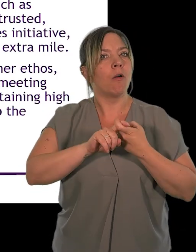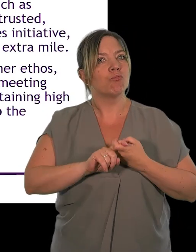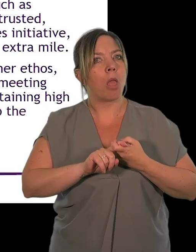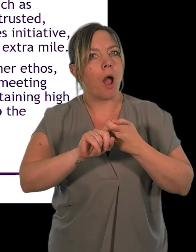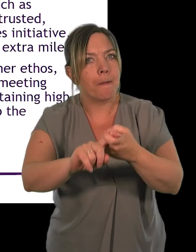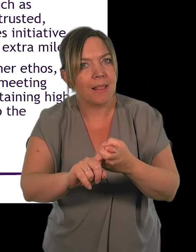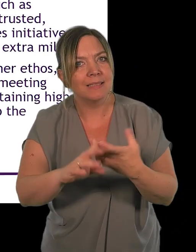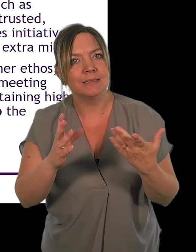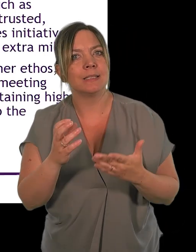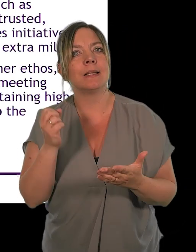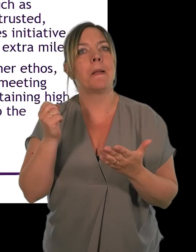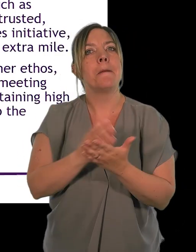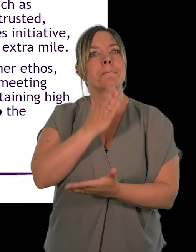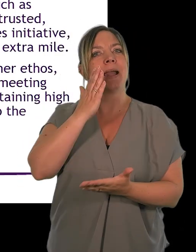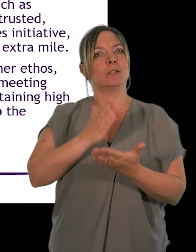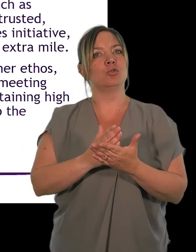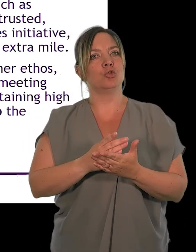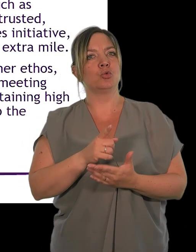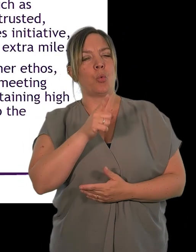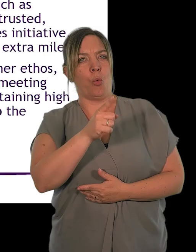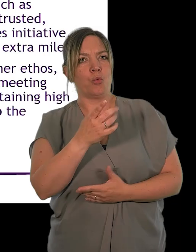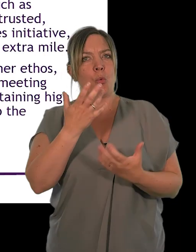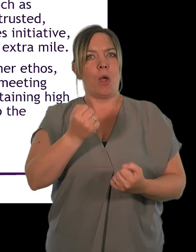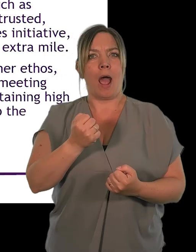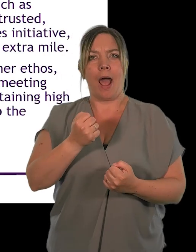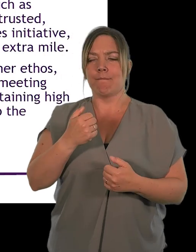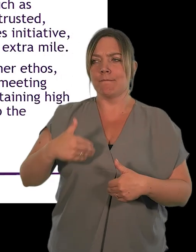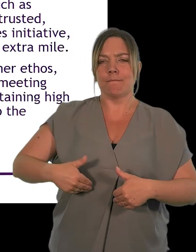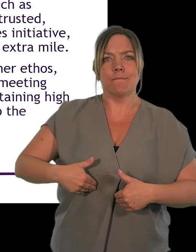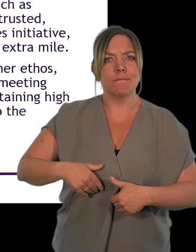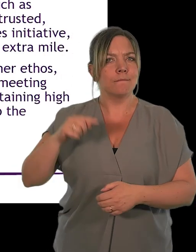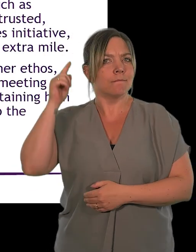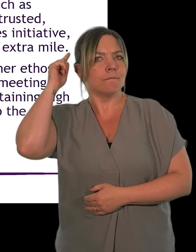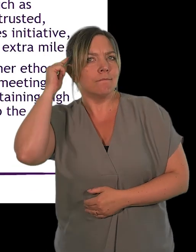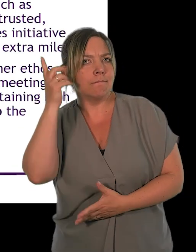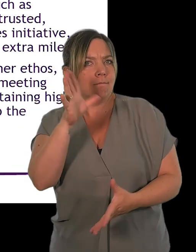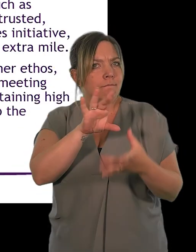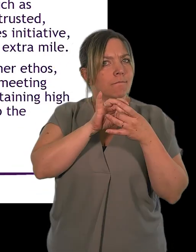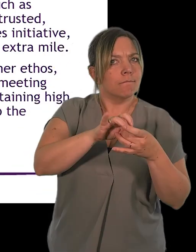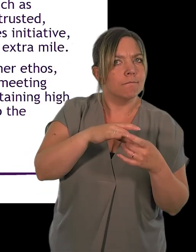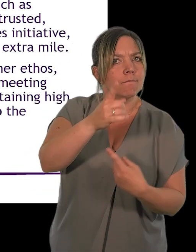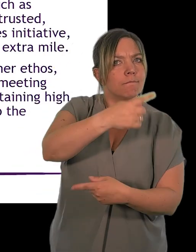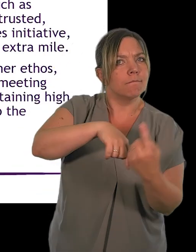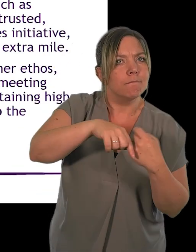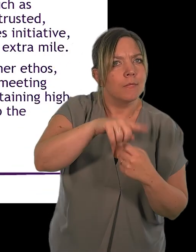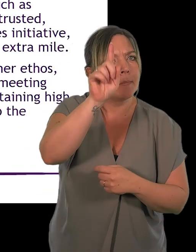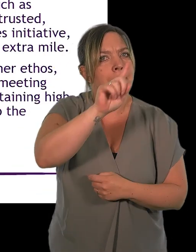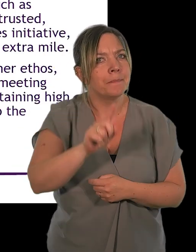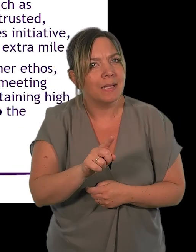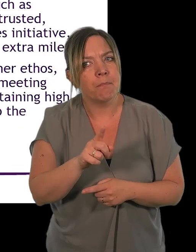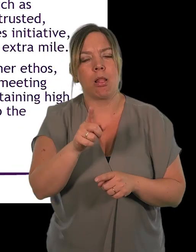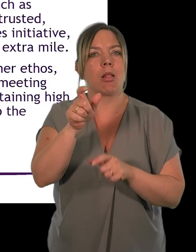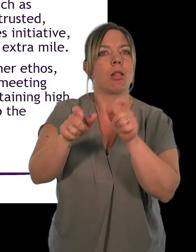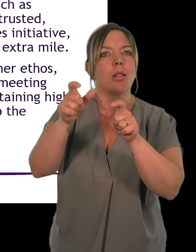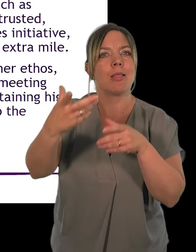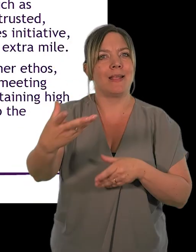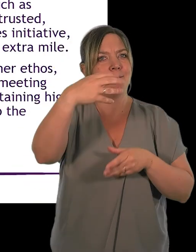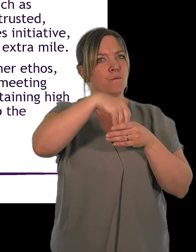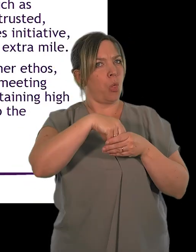ensuring integrity when dealing with people and stakeholders, being a trusted source,